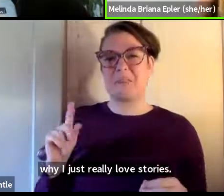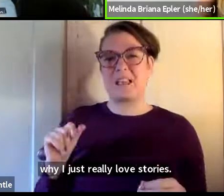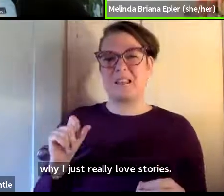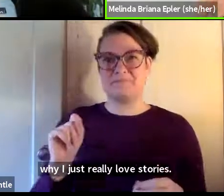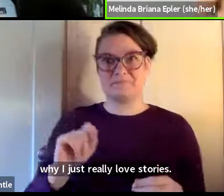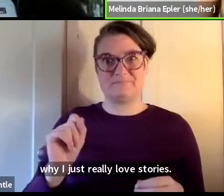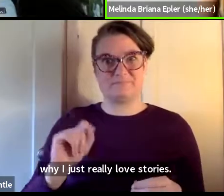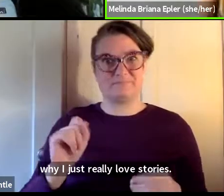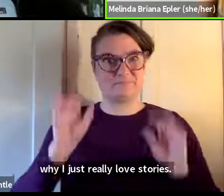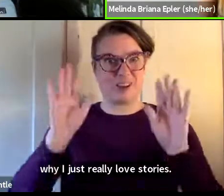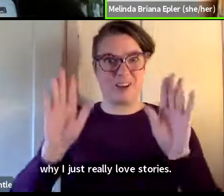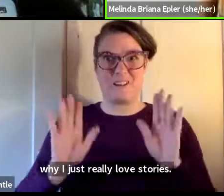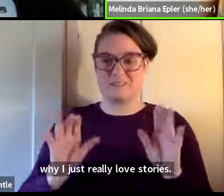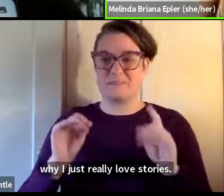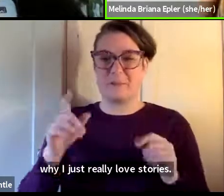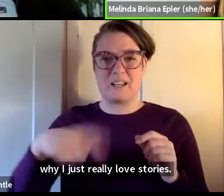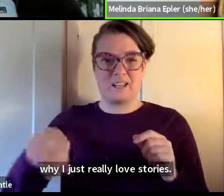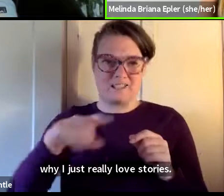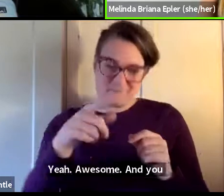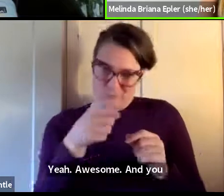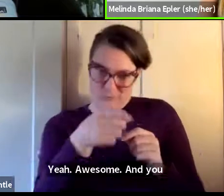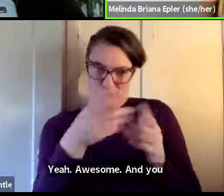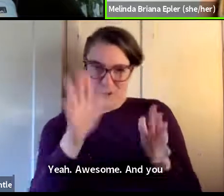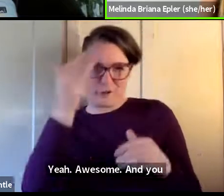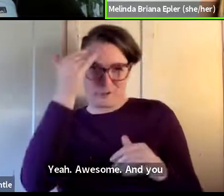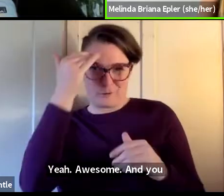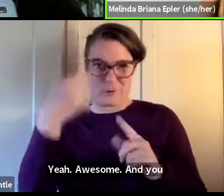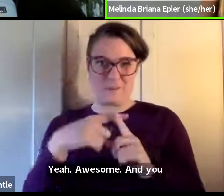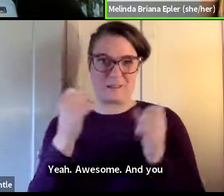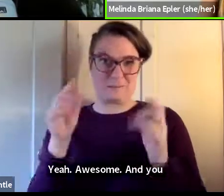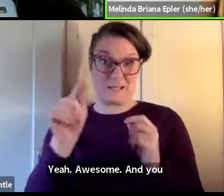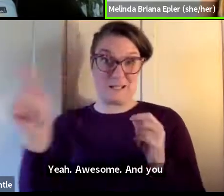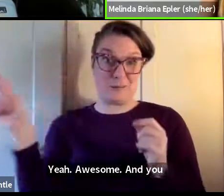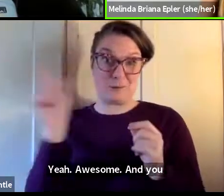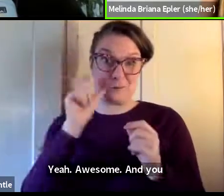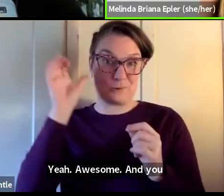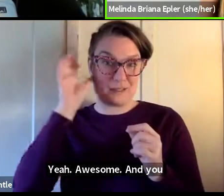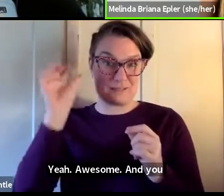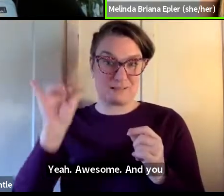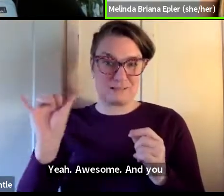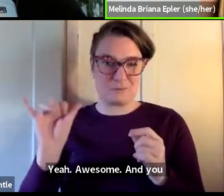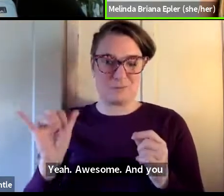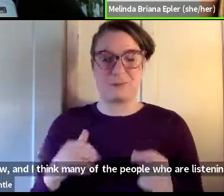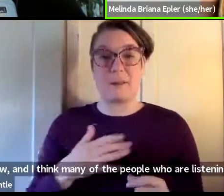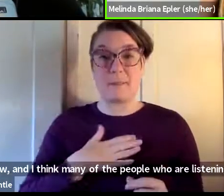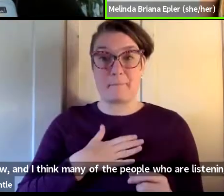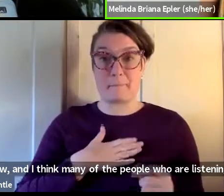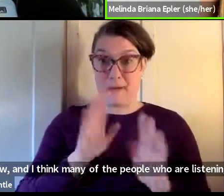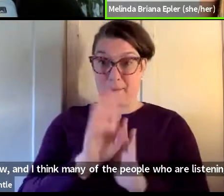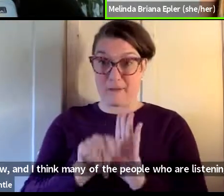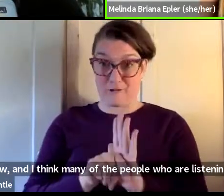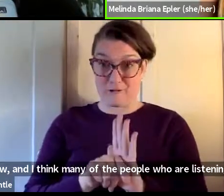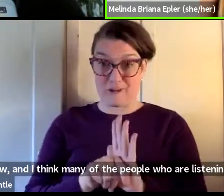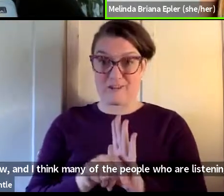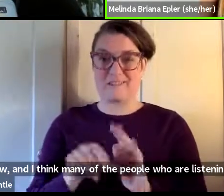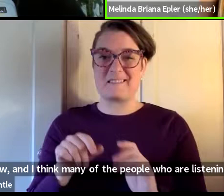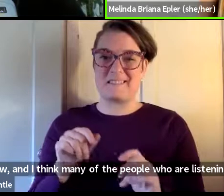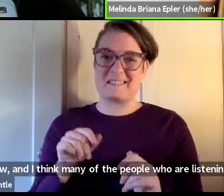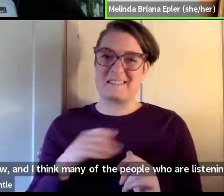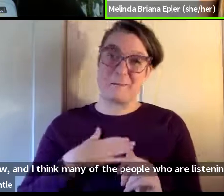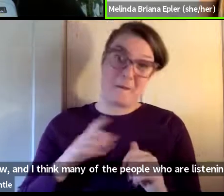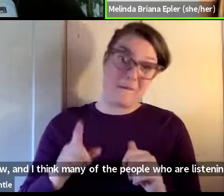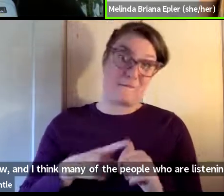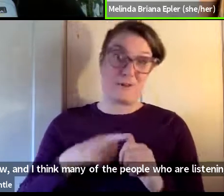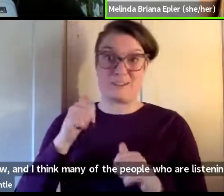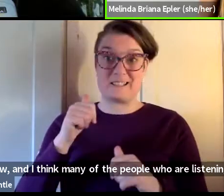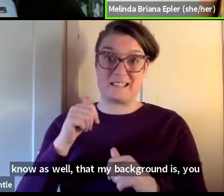for and I think many of the people who are listening know as well, that my background is, my first 10